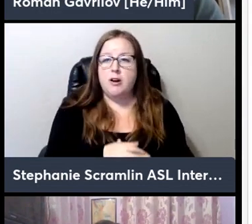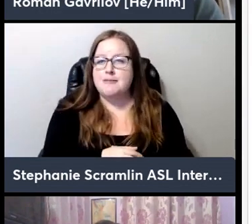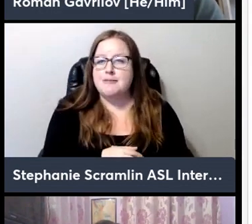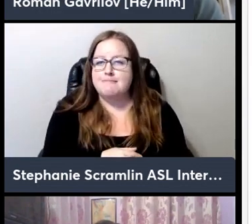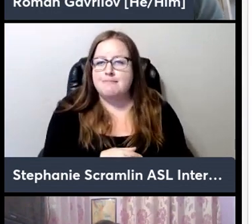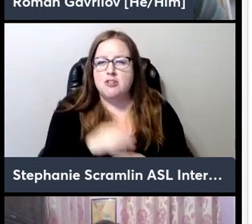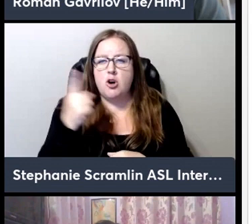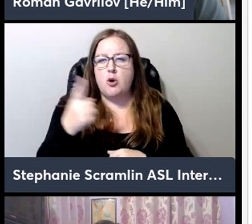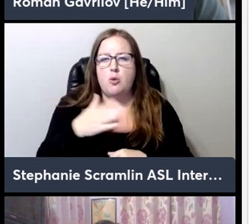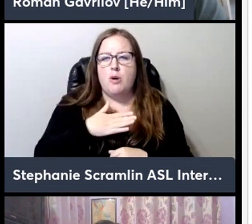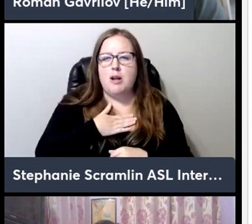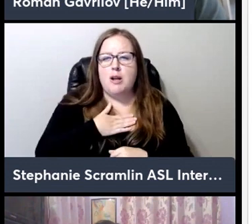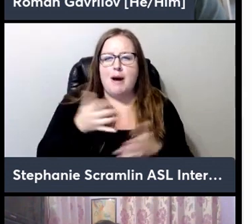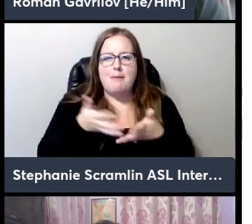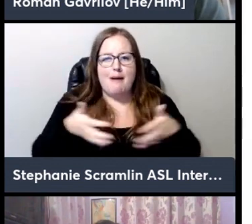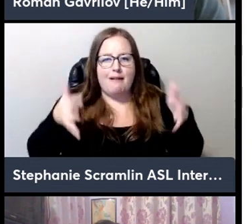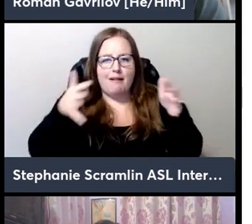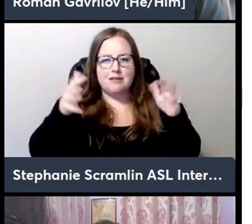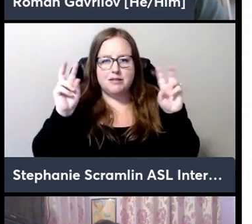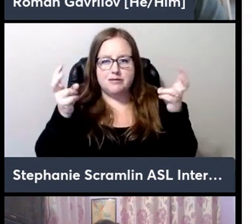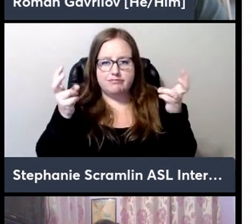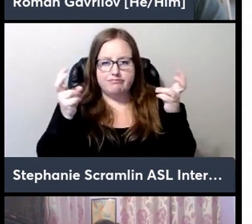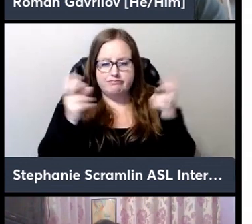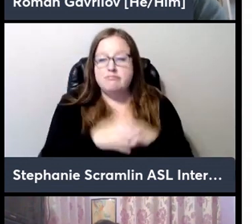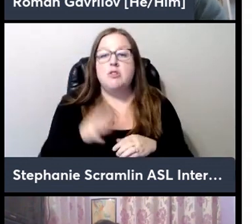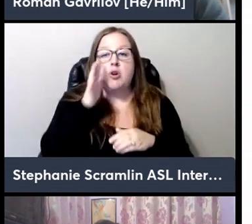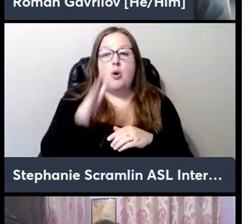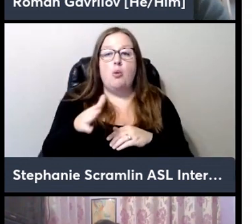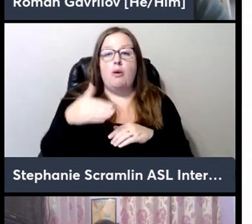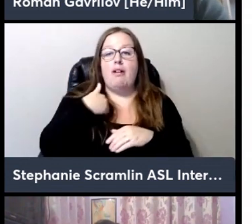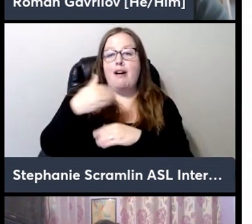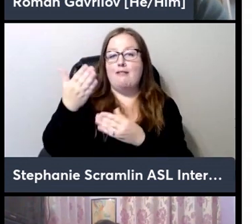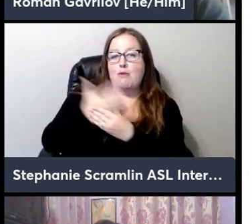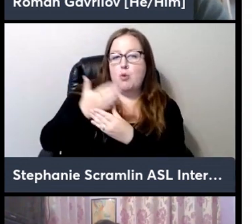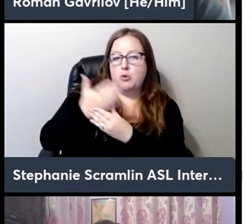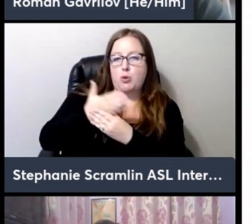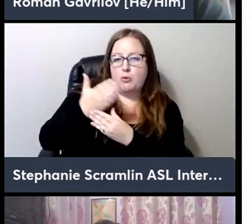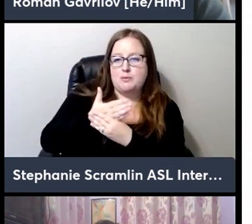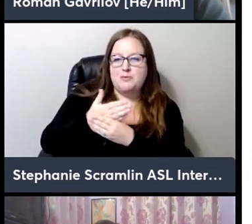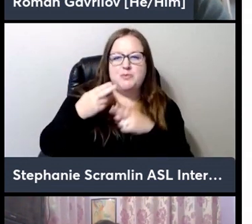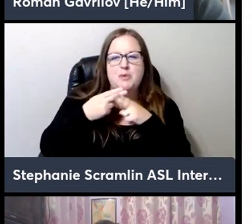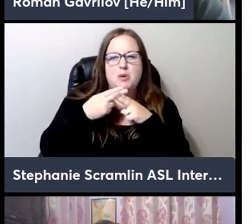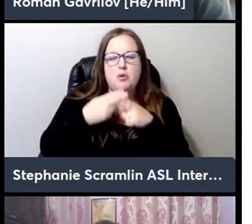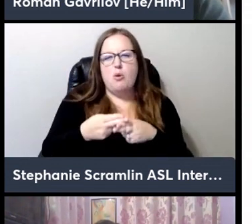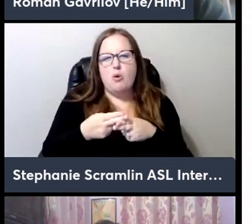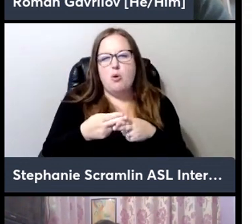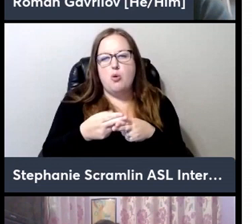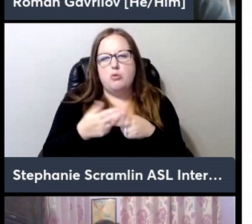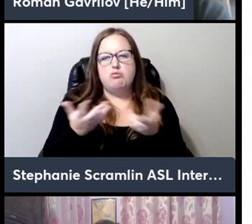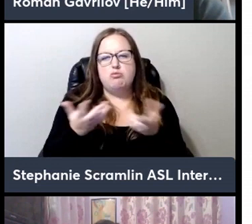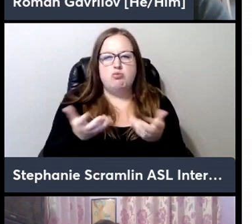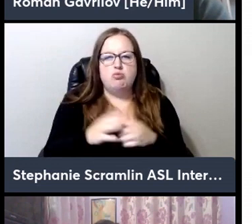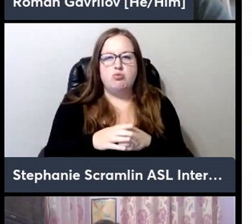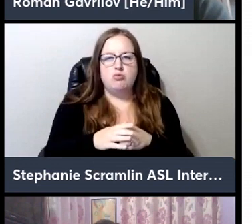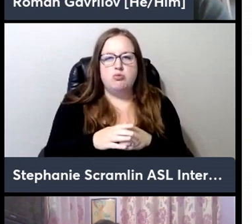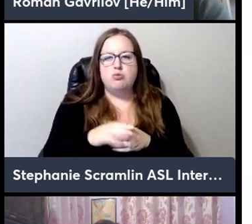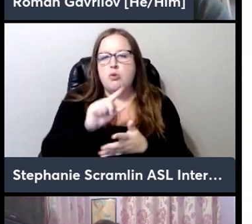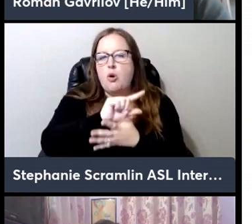one of my buckets, and we're going to create a folder. Let's call it